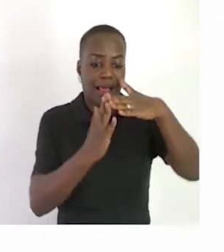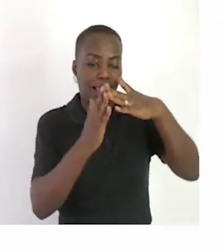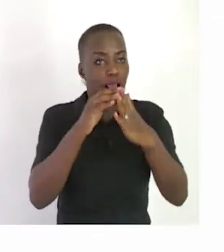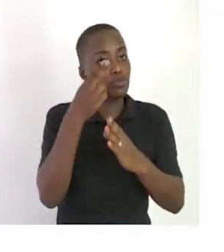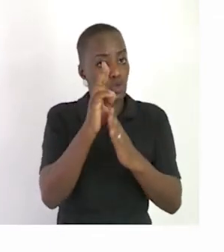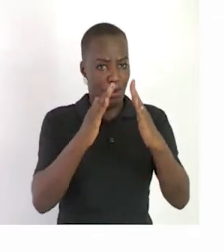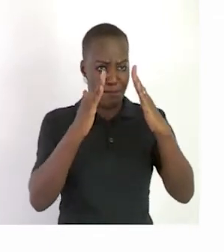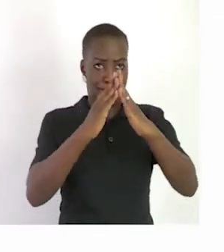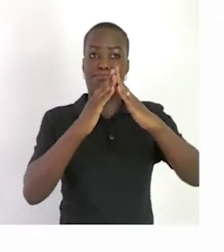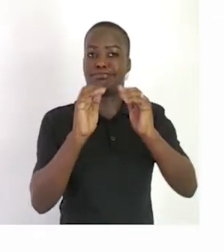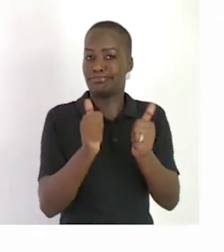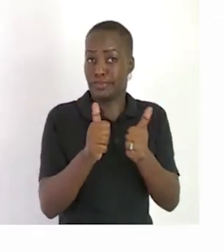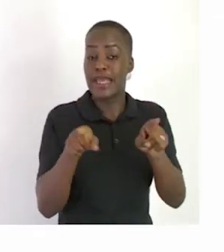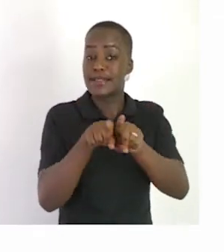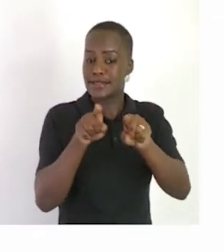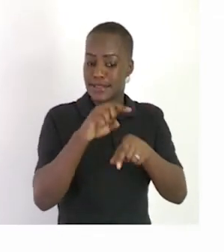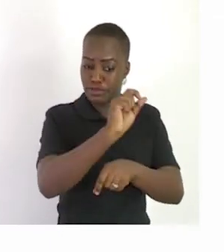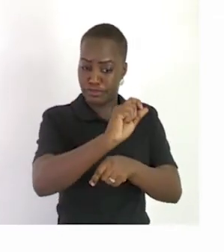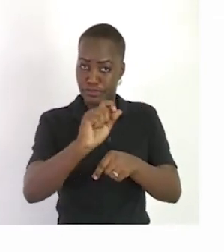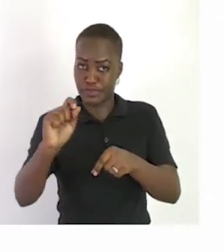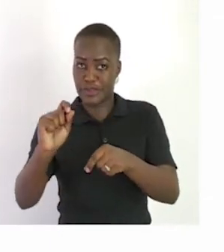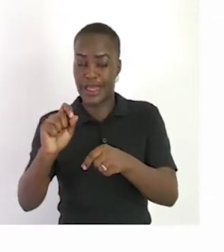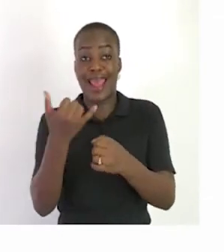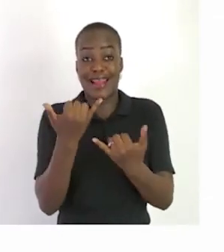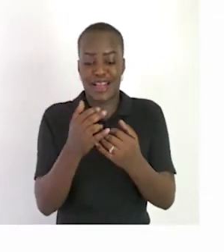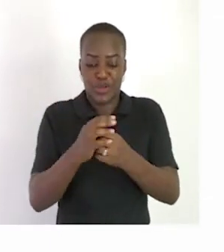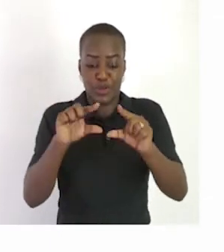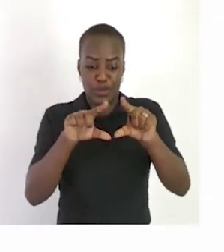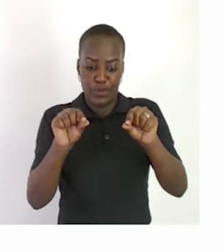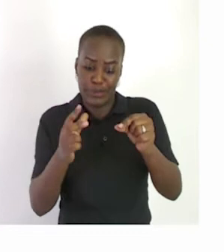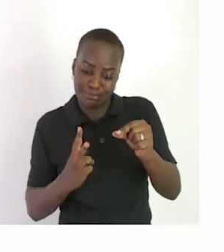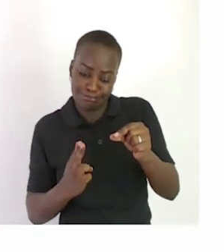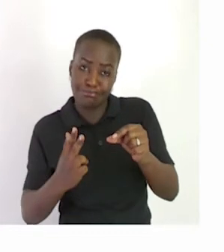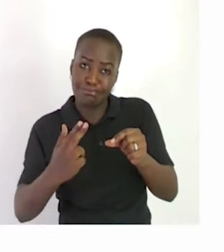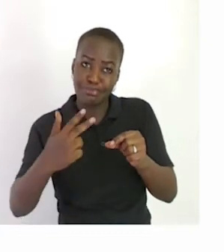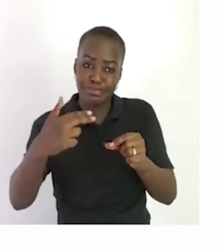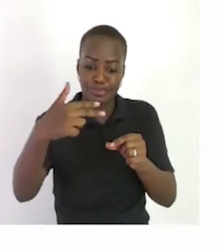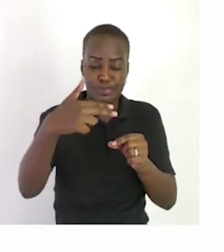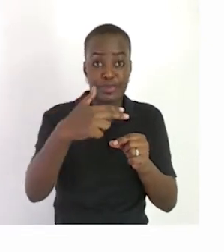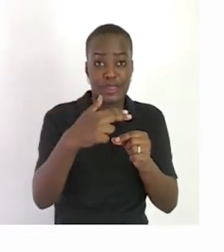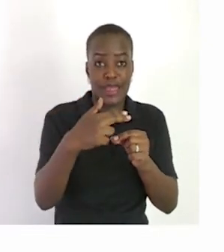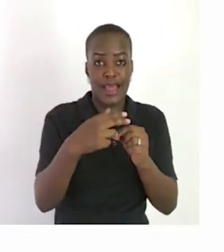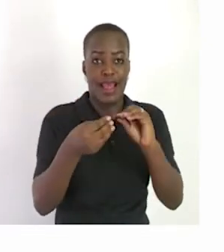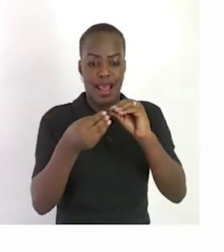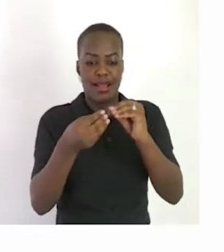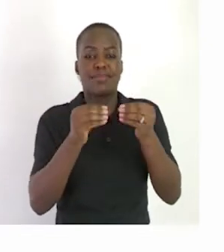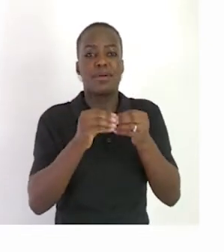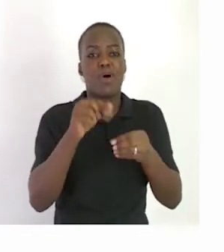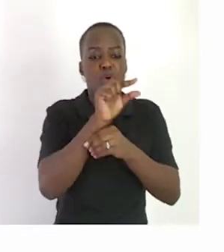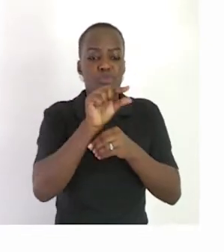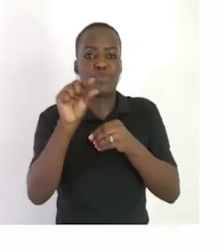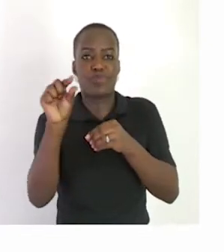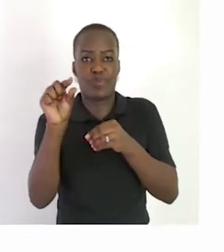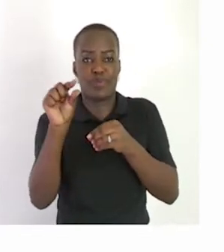So you are going to go and cut out each of these blocks according to the number of the sentence. Then you